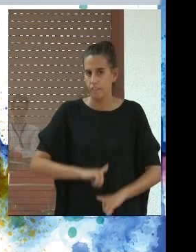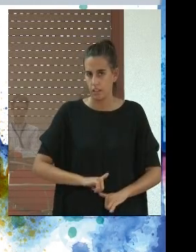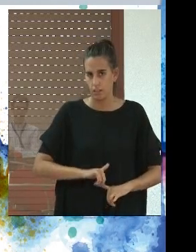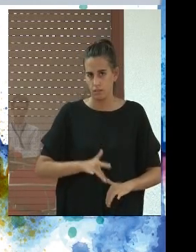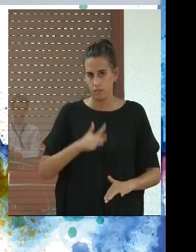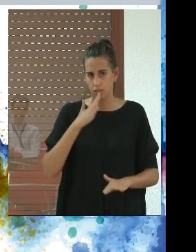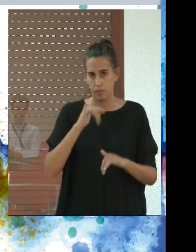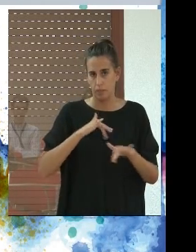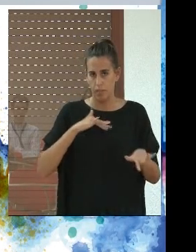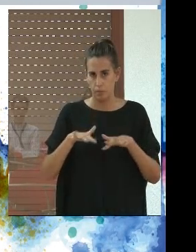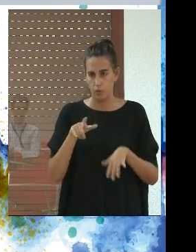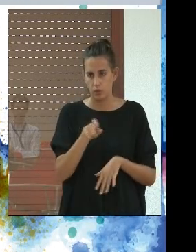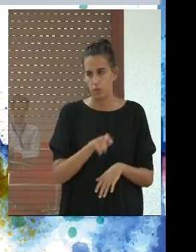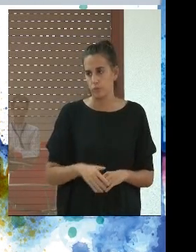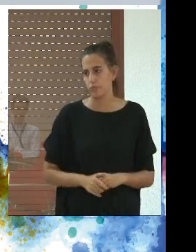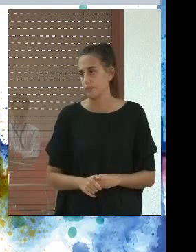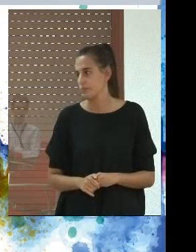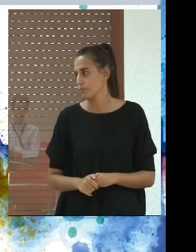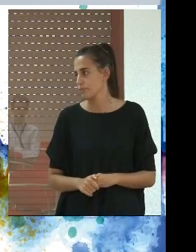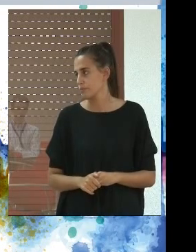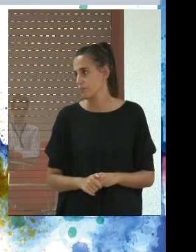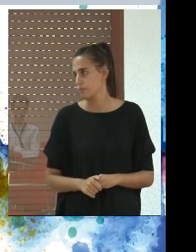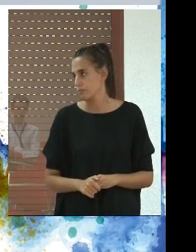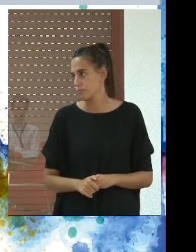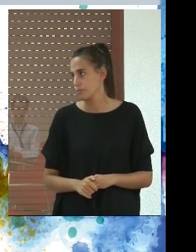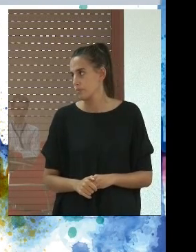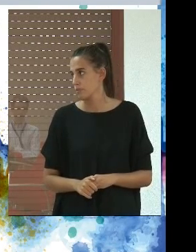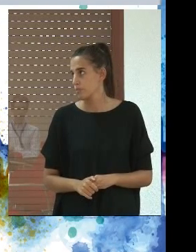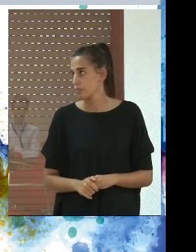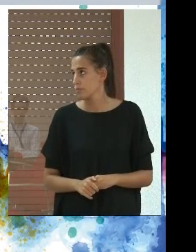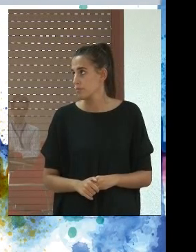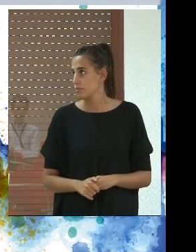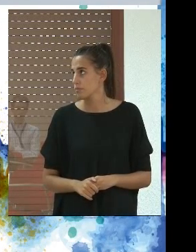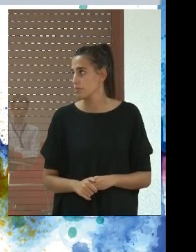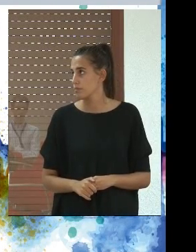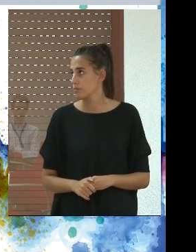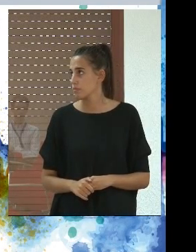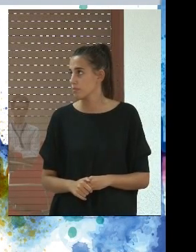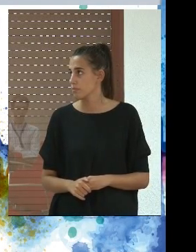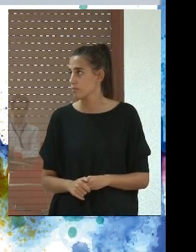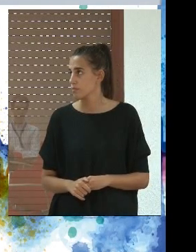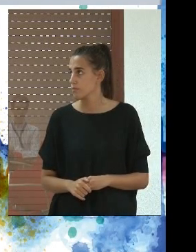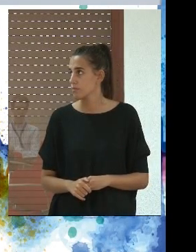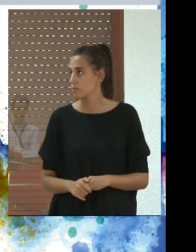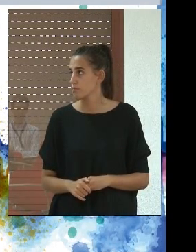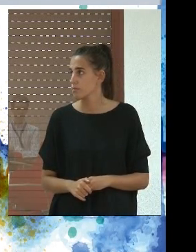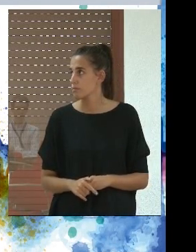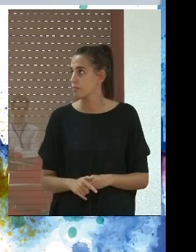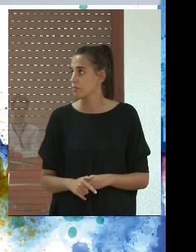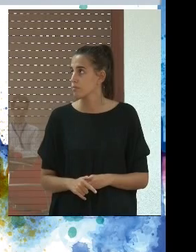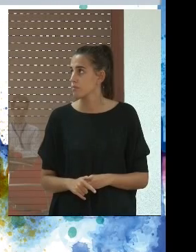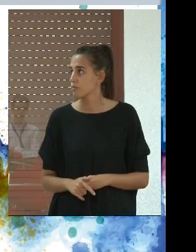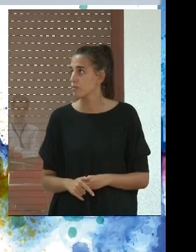a person with no fine mobility, so that they cannot control the mouse of the